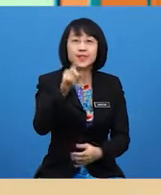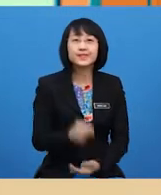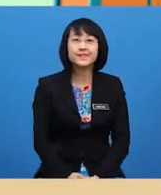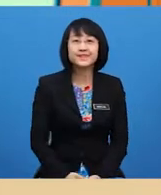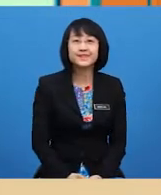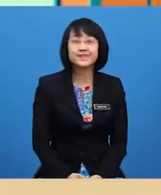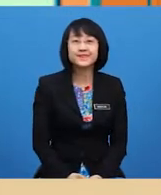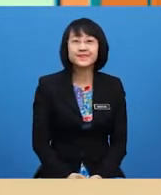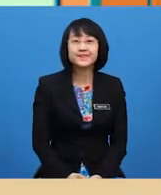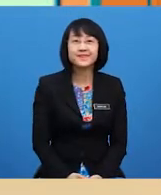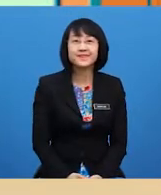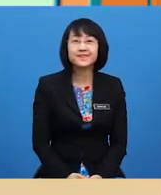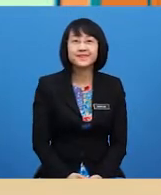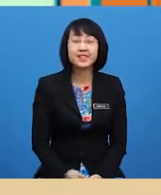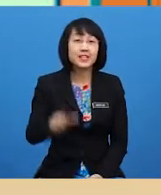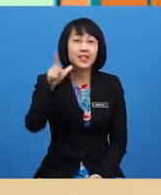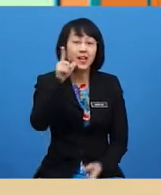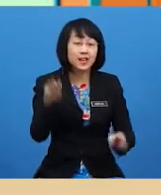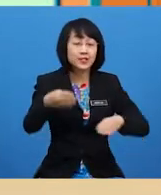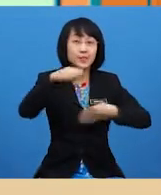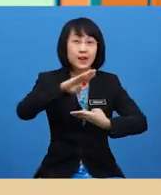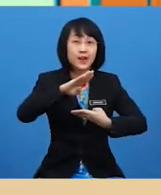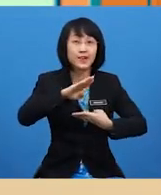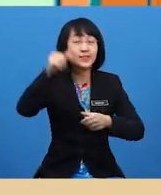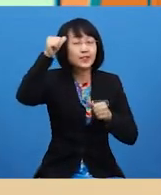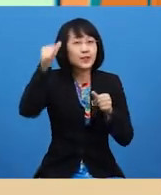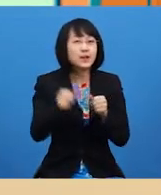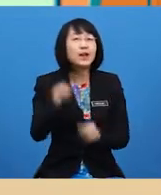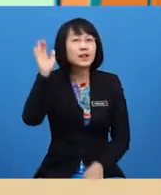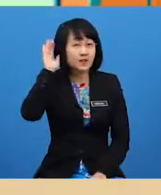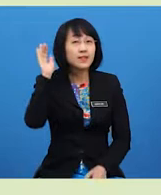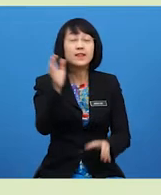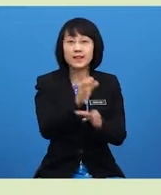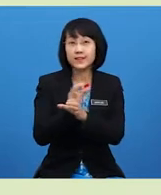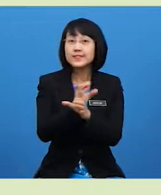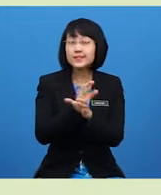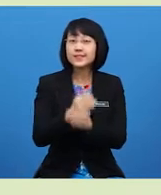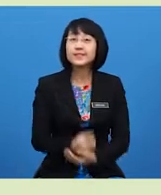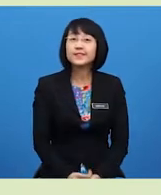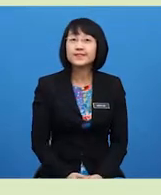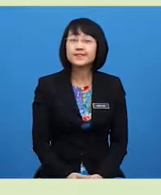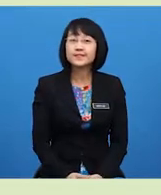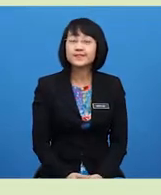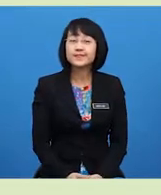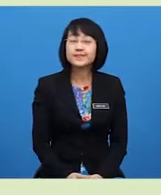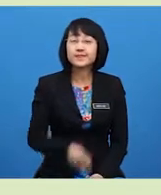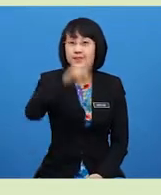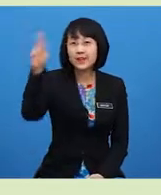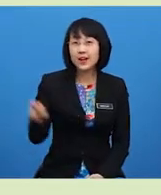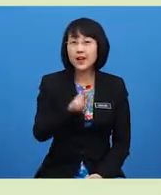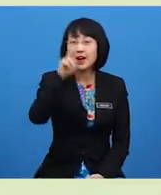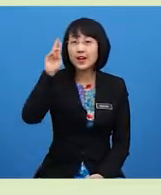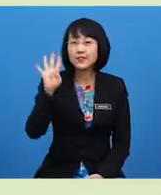here comes the lunchbox. So remember, listen carefully. Round 4.